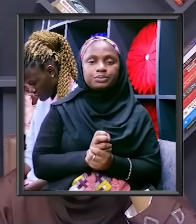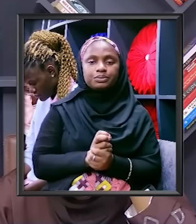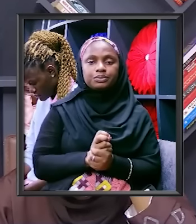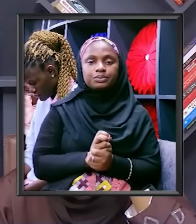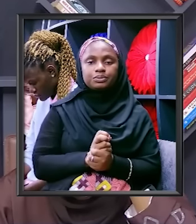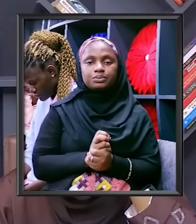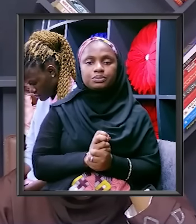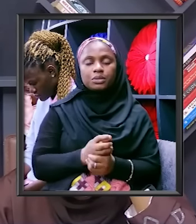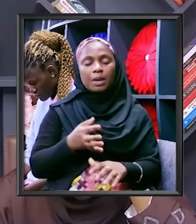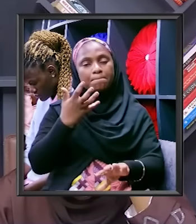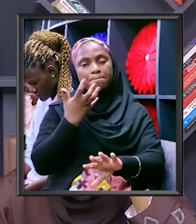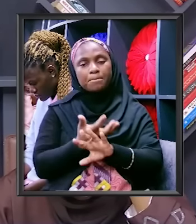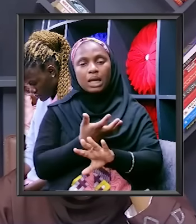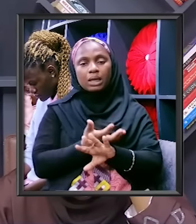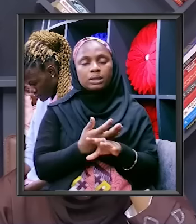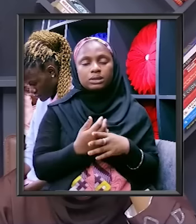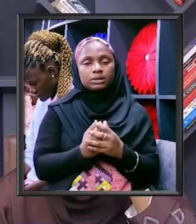I beg.